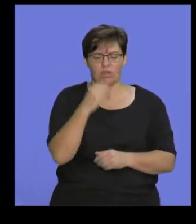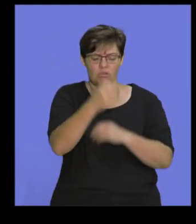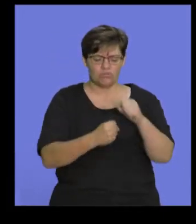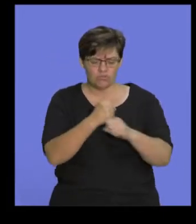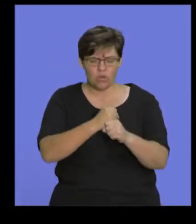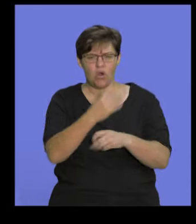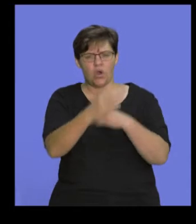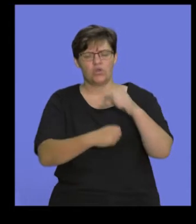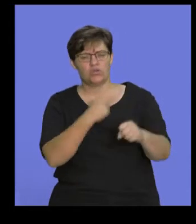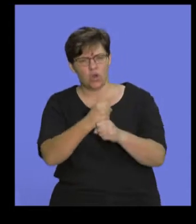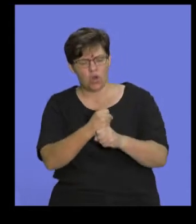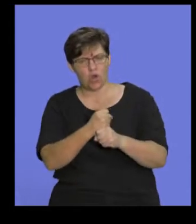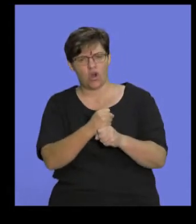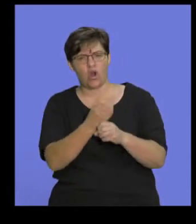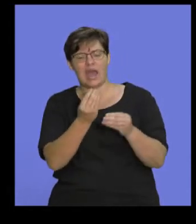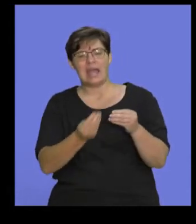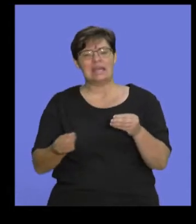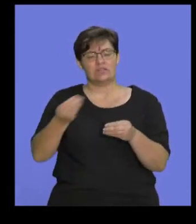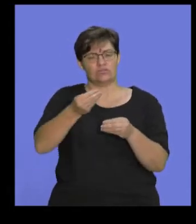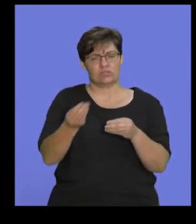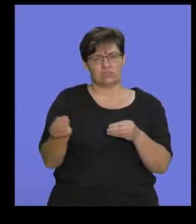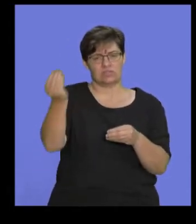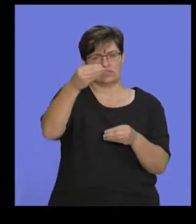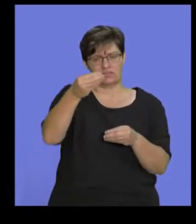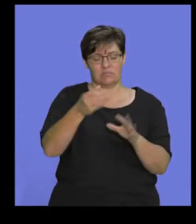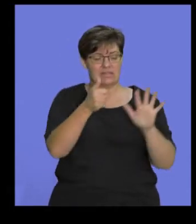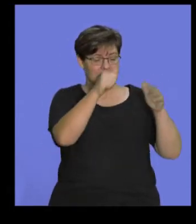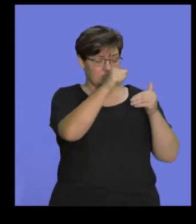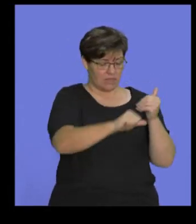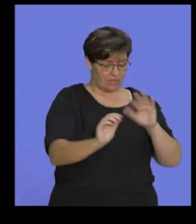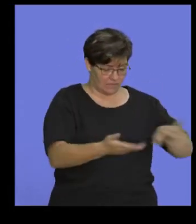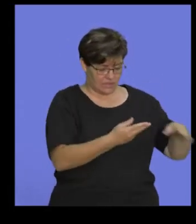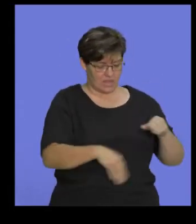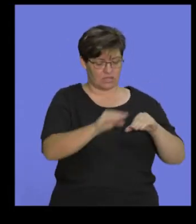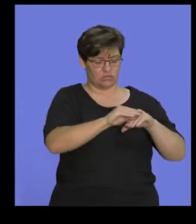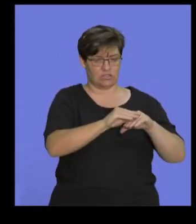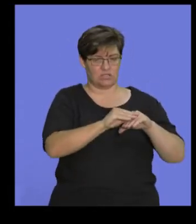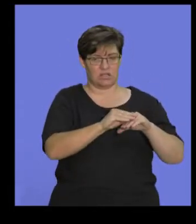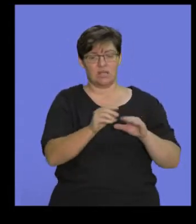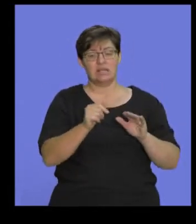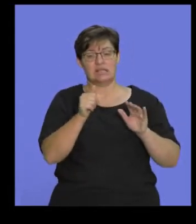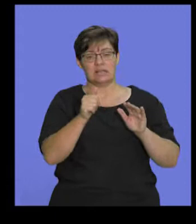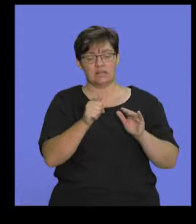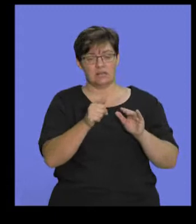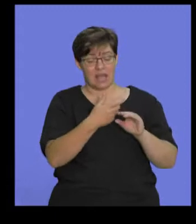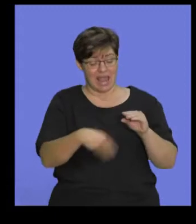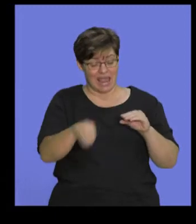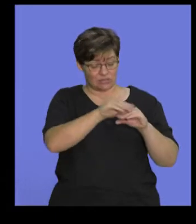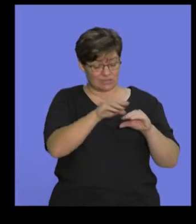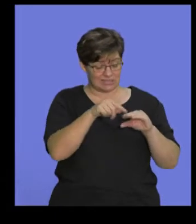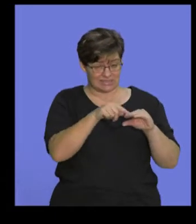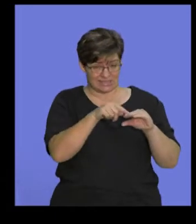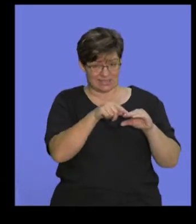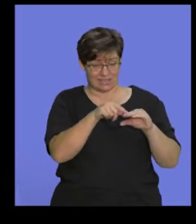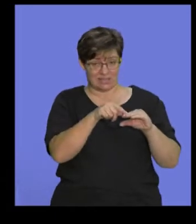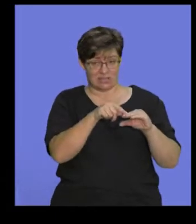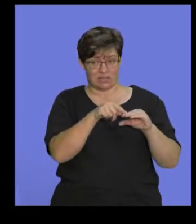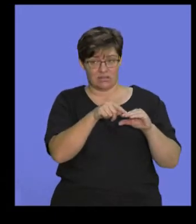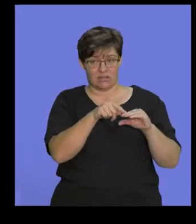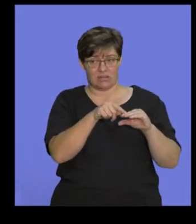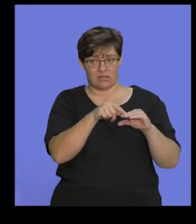every year, you get the interest twice every 6 months. And then your interest that would have quoted